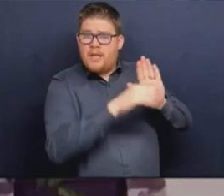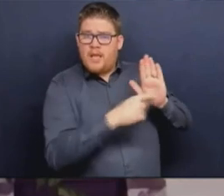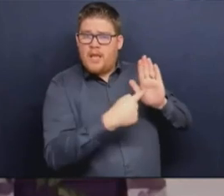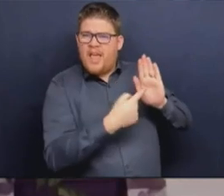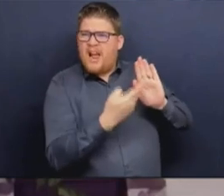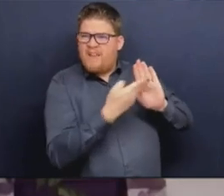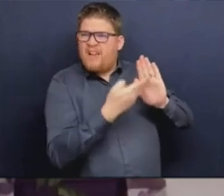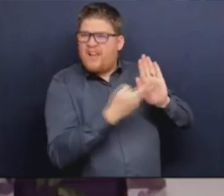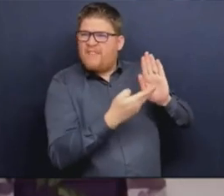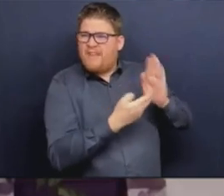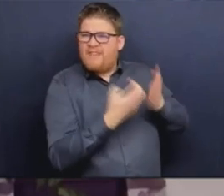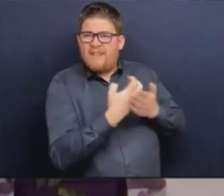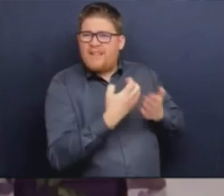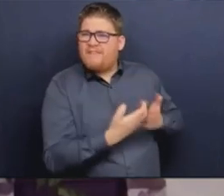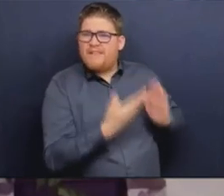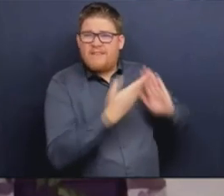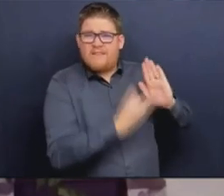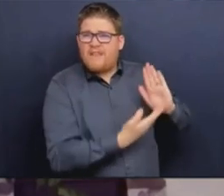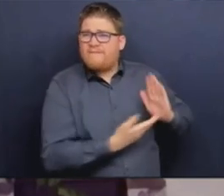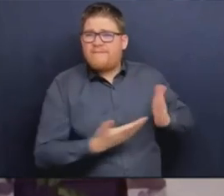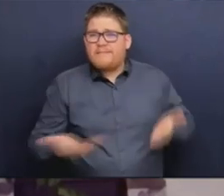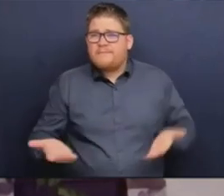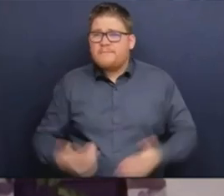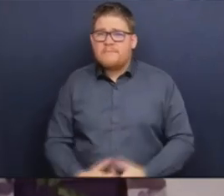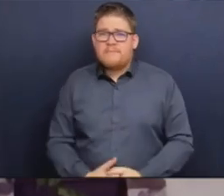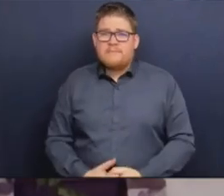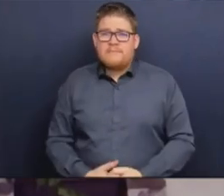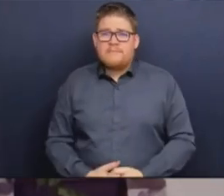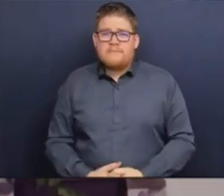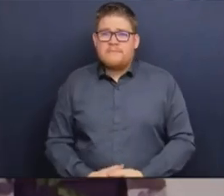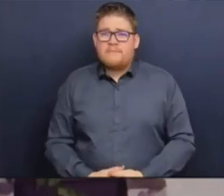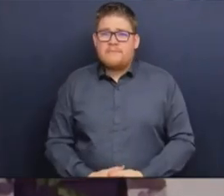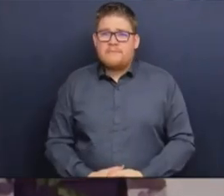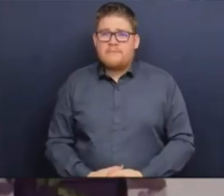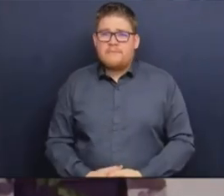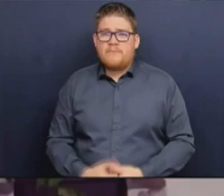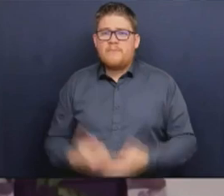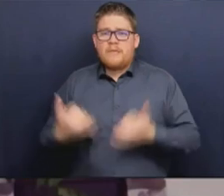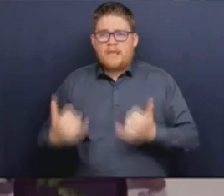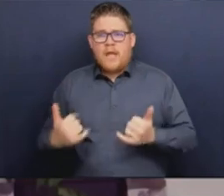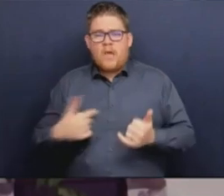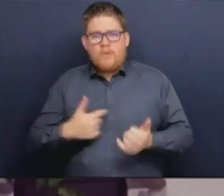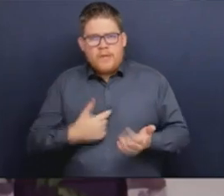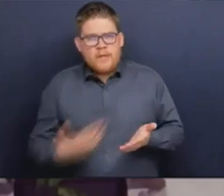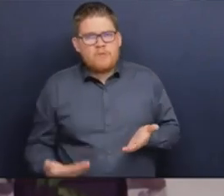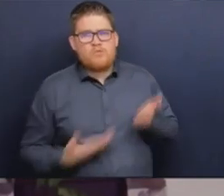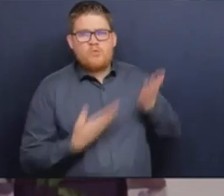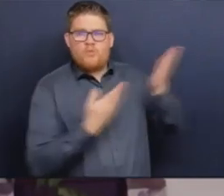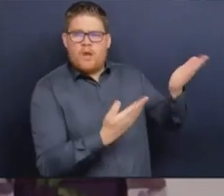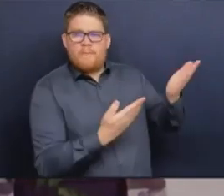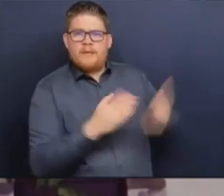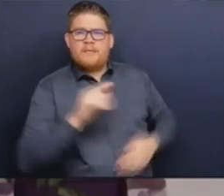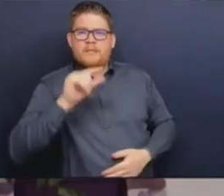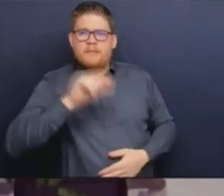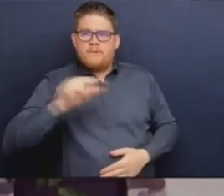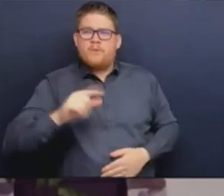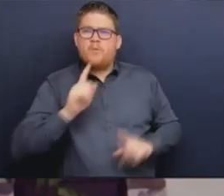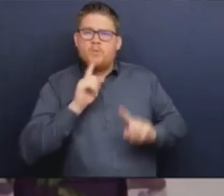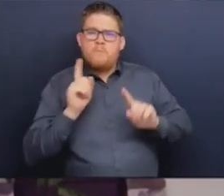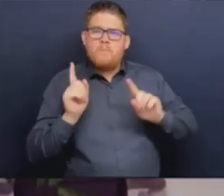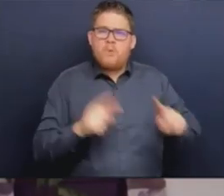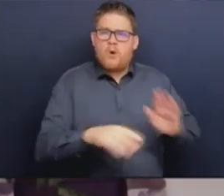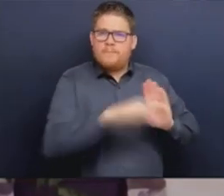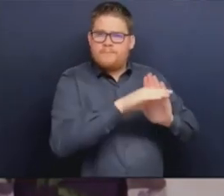Terpel Lafon, which led to her recommendations in the Plain Sight Report. We commend the